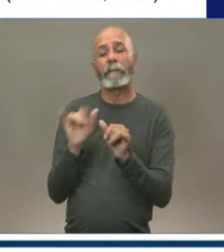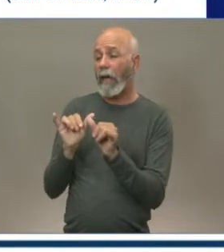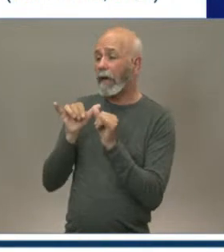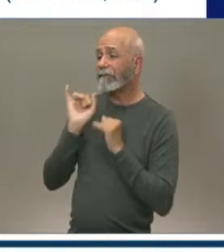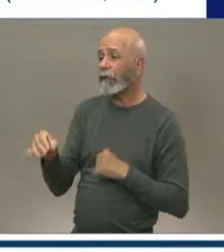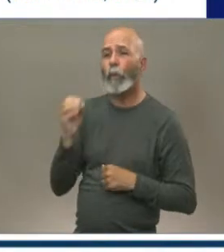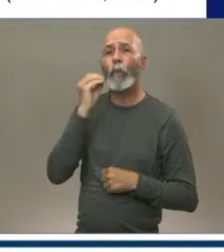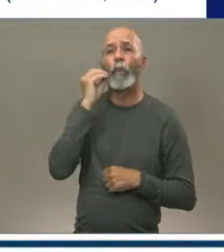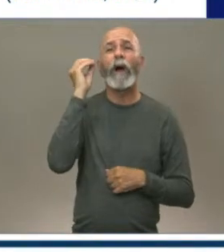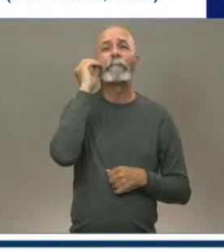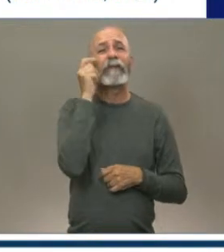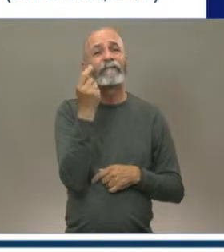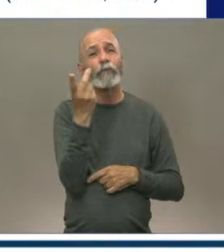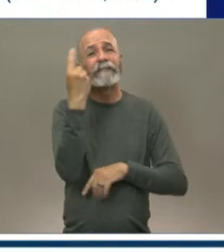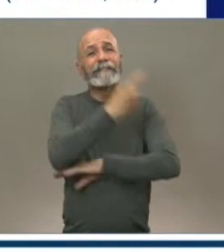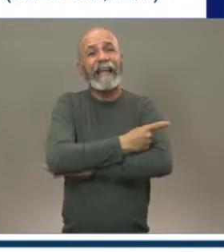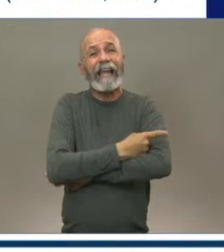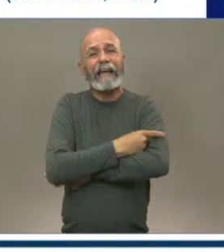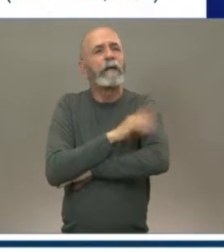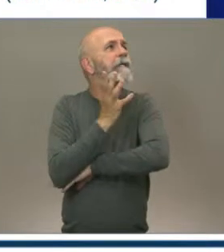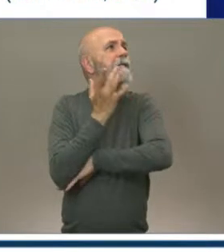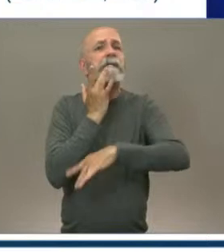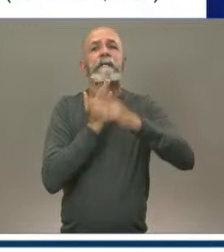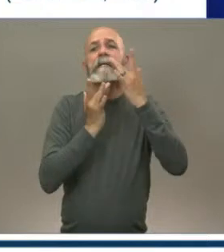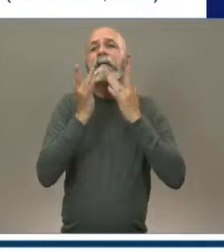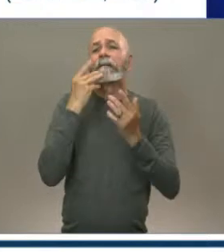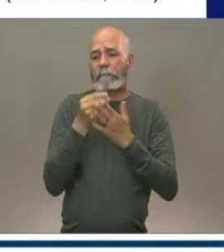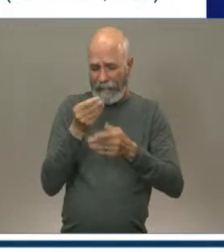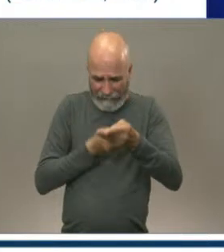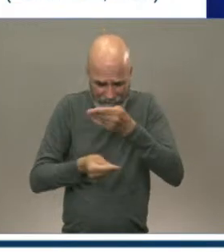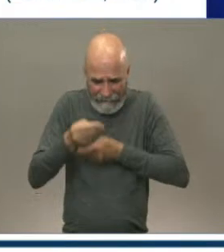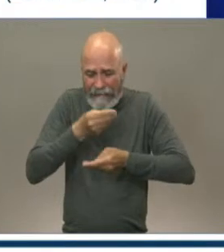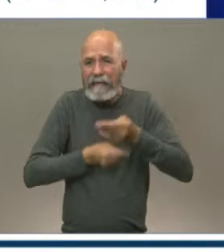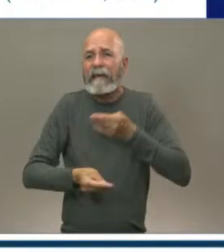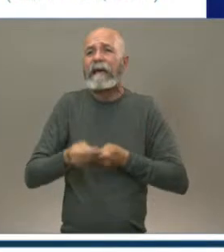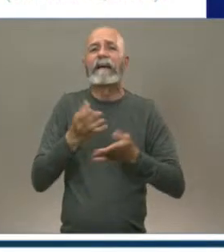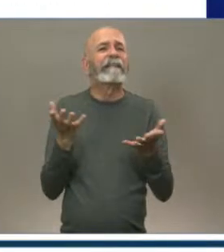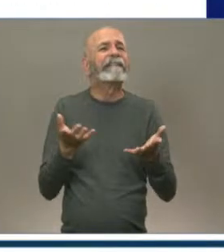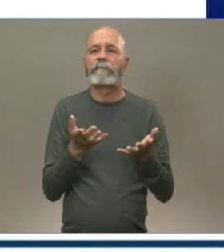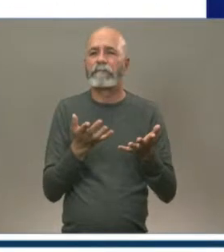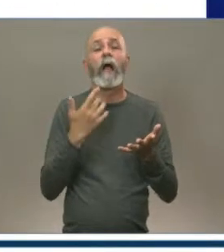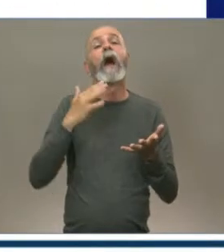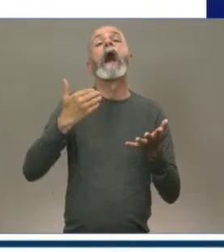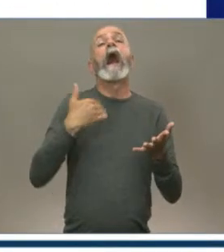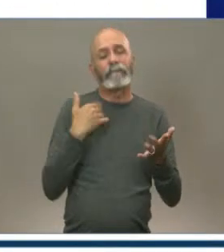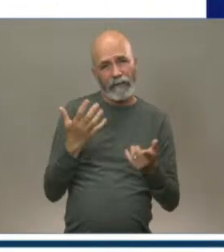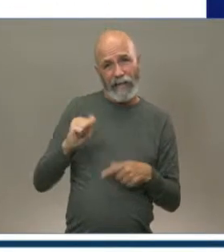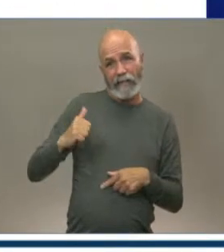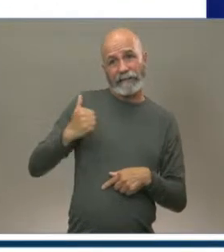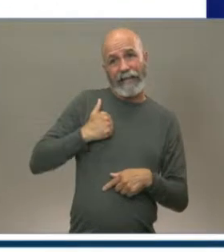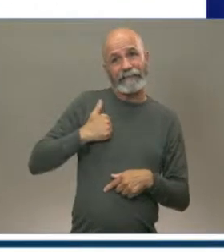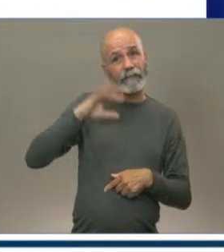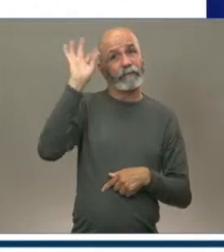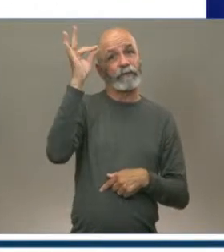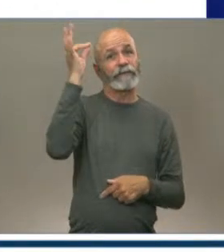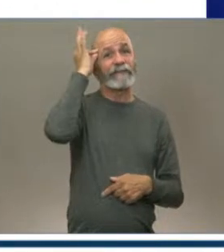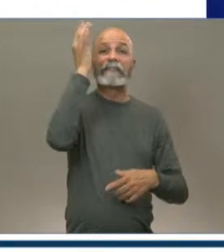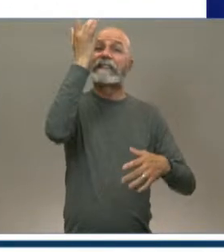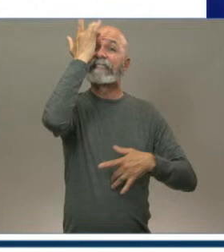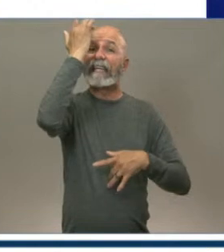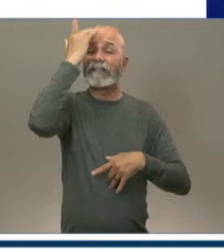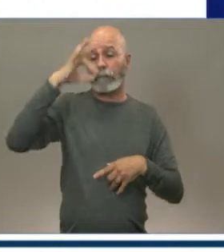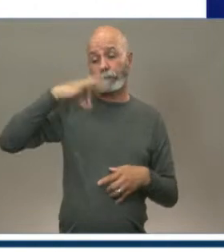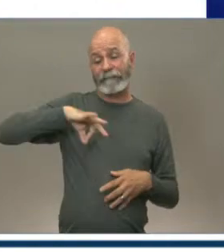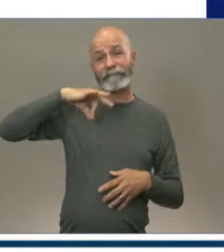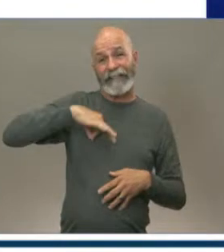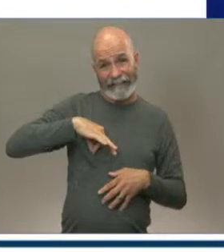that can cause a financial burden. And we know there's a Canadian federal sick benefit that I've referenced in the past, and you're eligible for that,